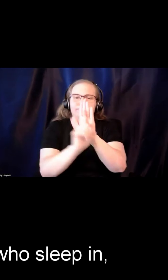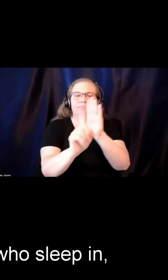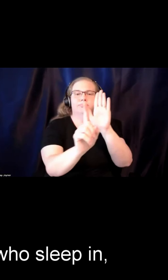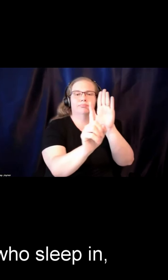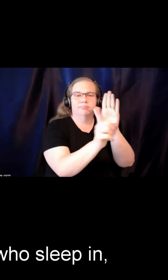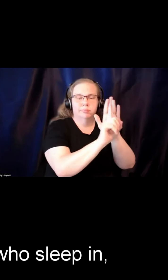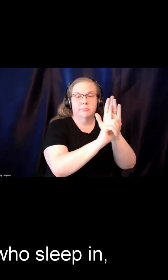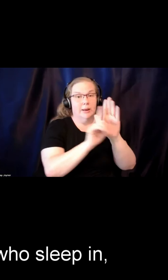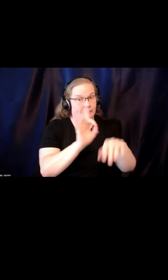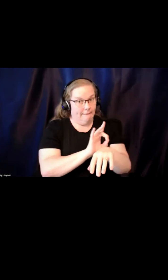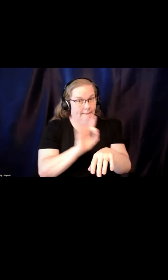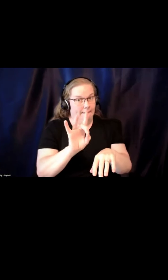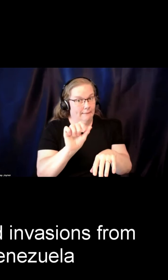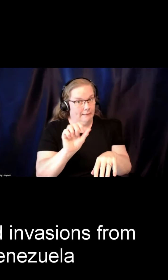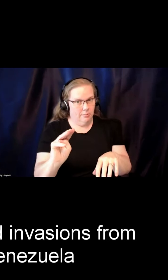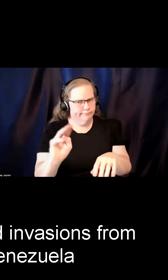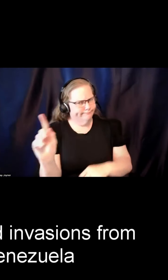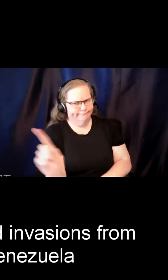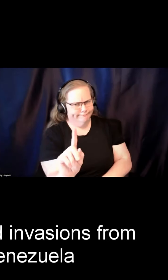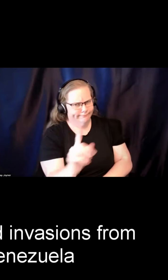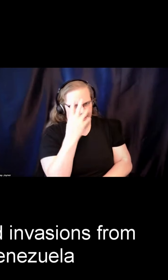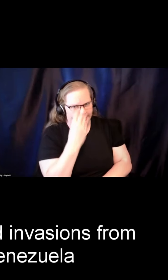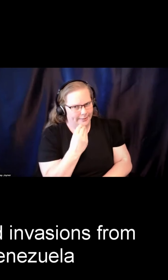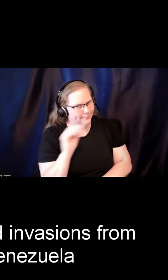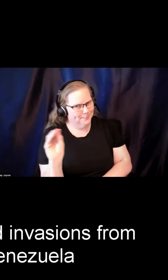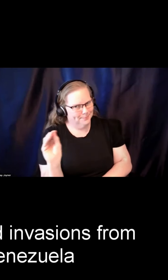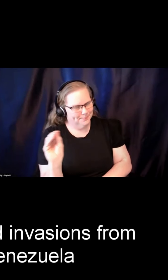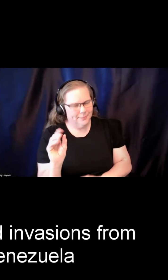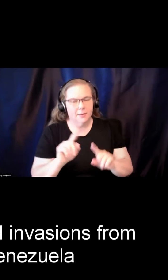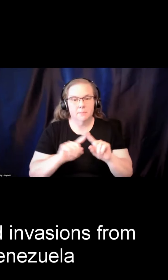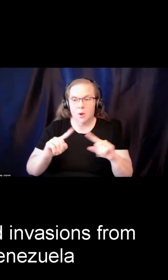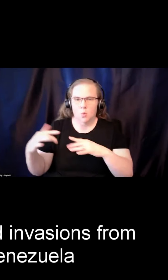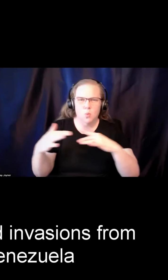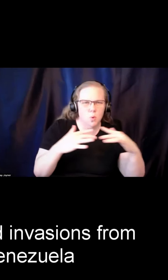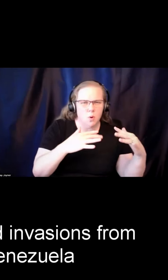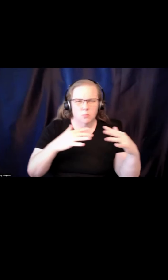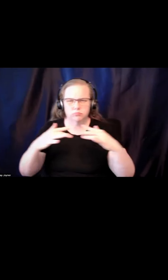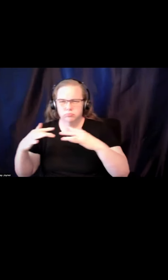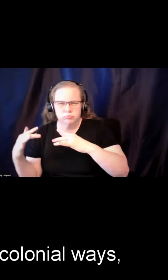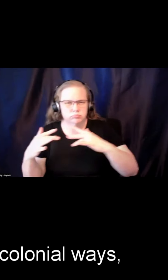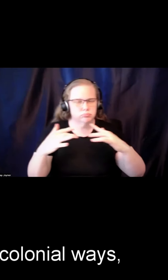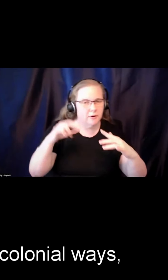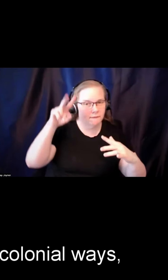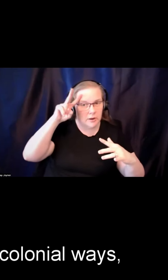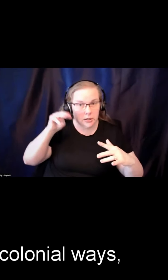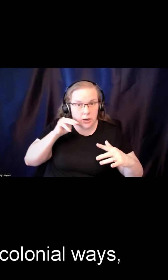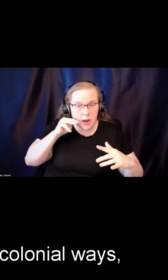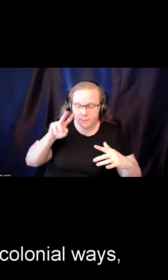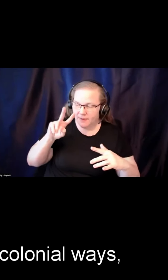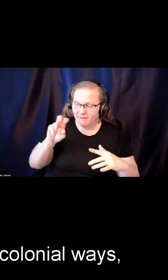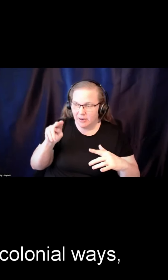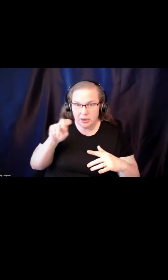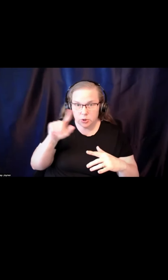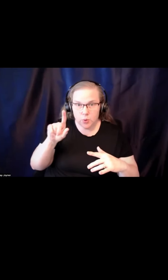shame on those who sleep in, veterans of wars and invasions from Vietnam to Venezuela march the twisting